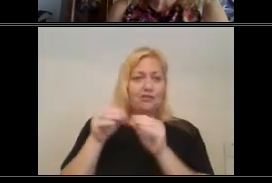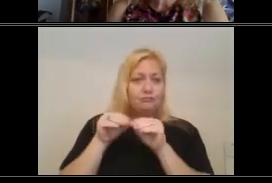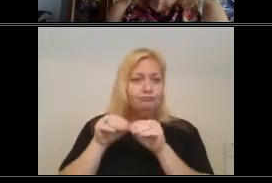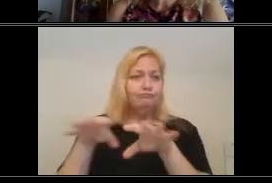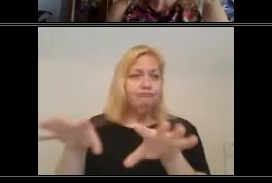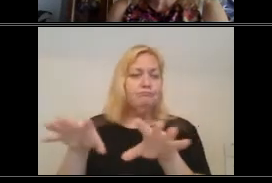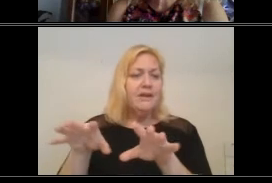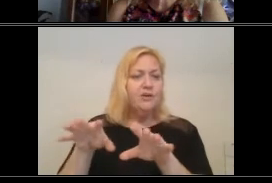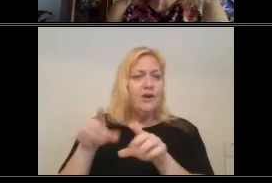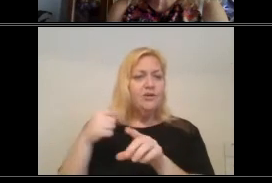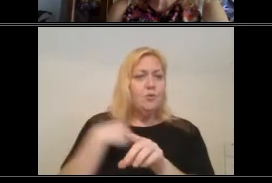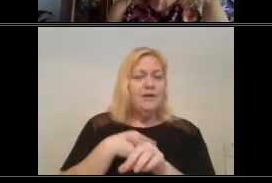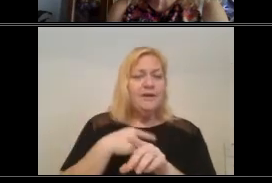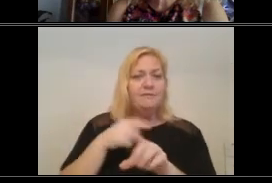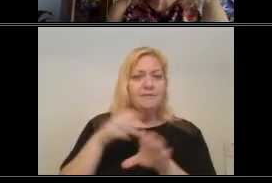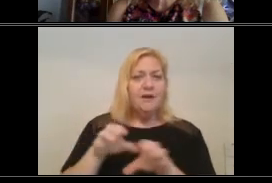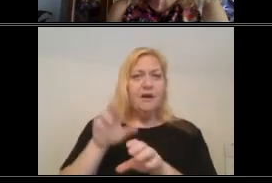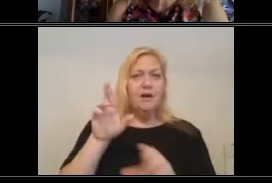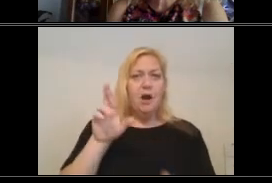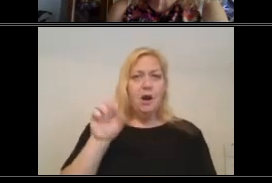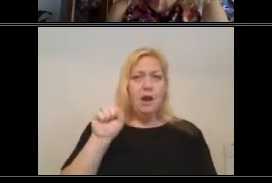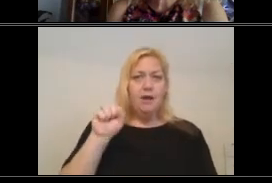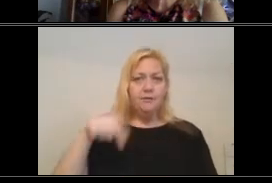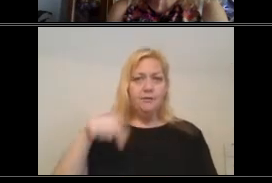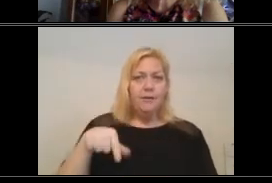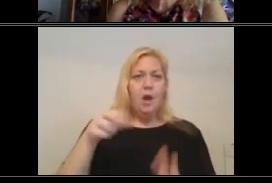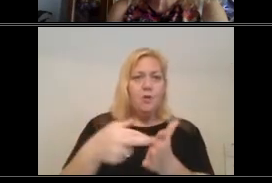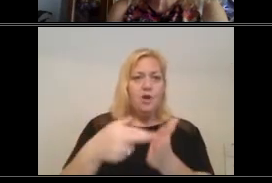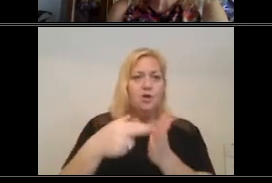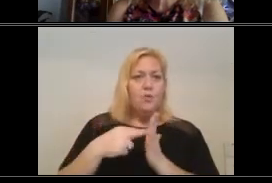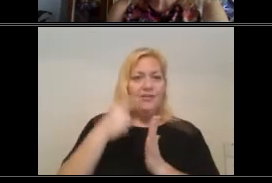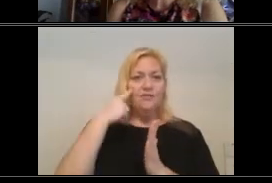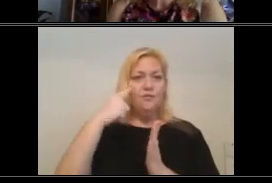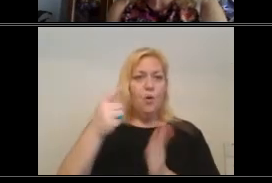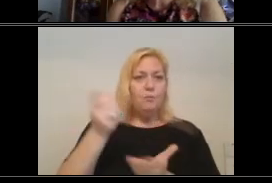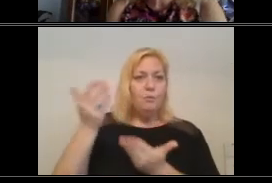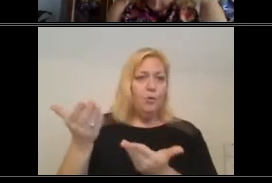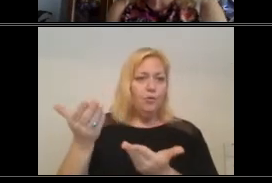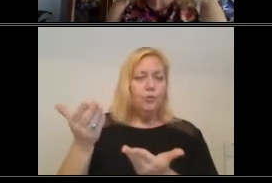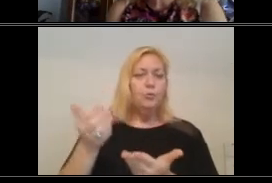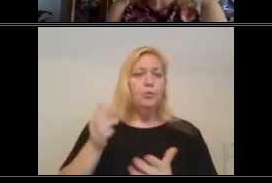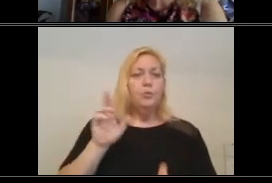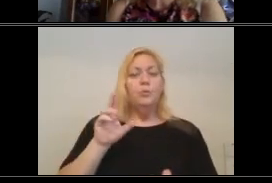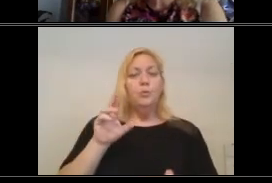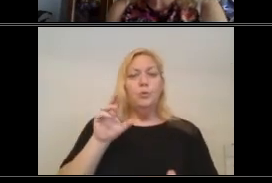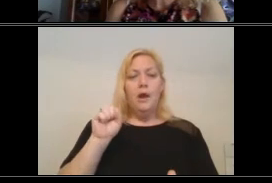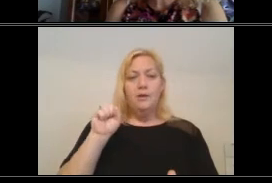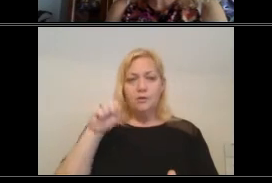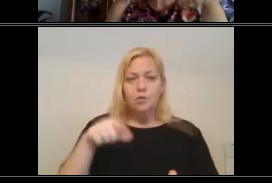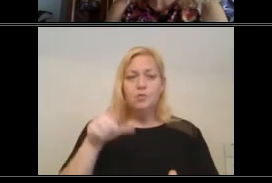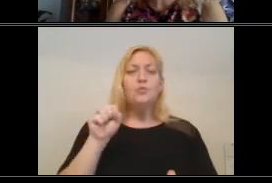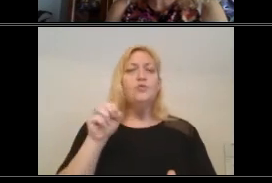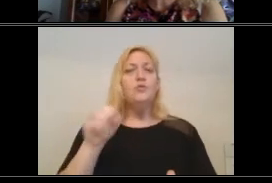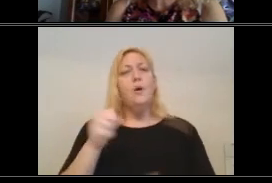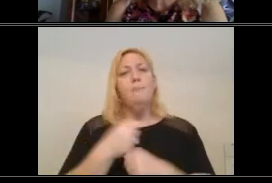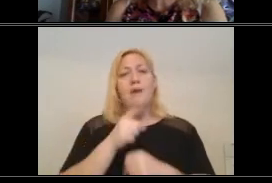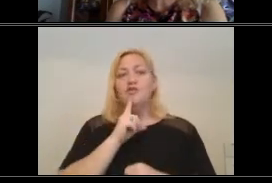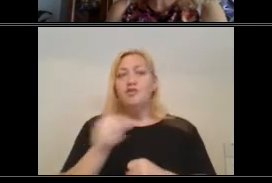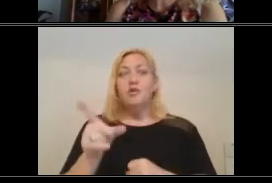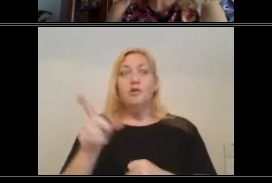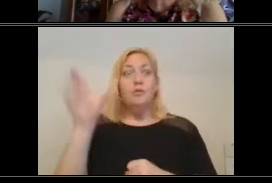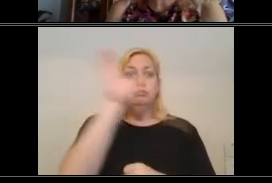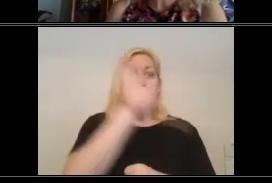an RFP, a request for proposals, right? And made sure that we had, went far and wide